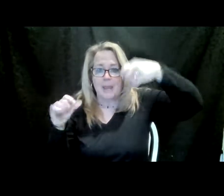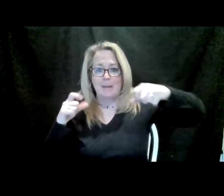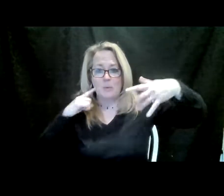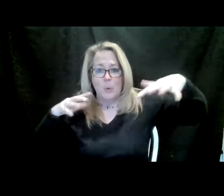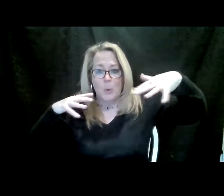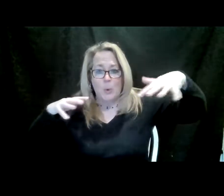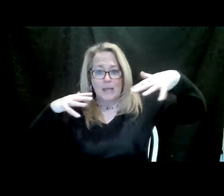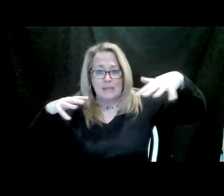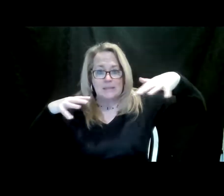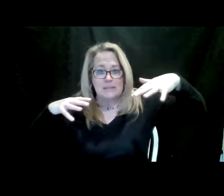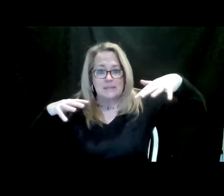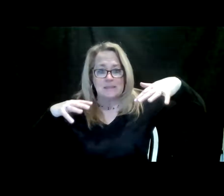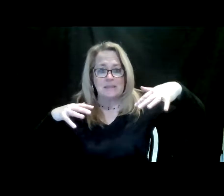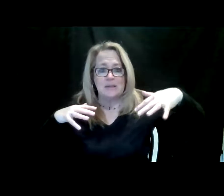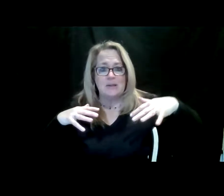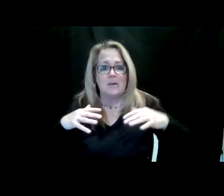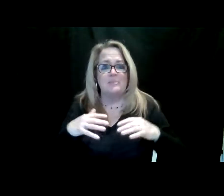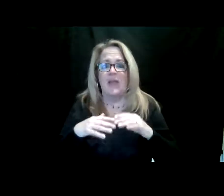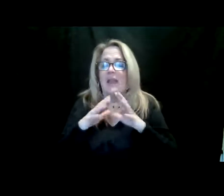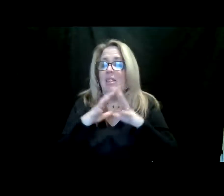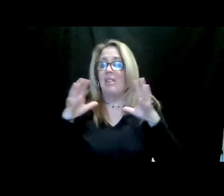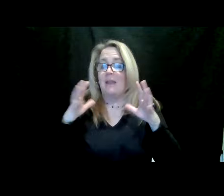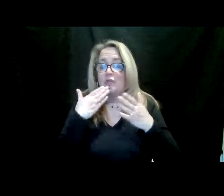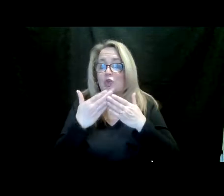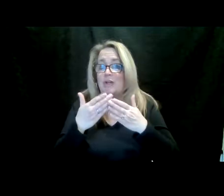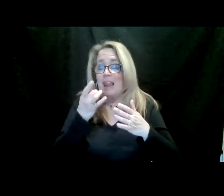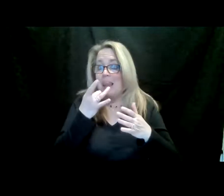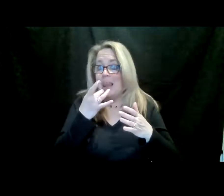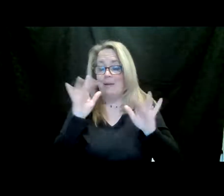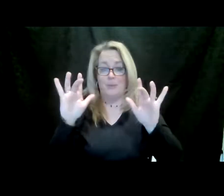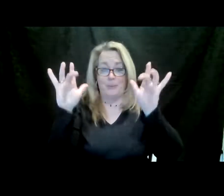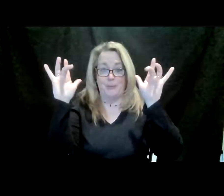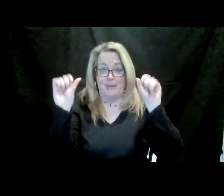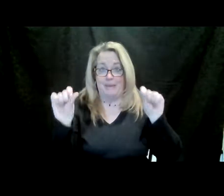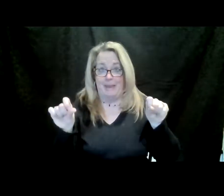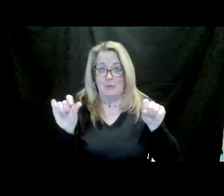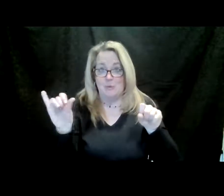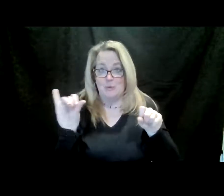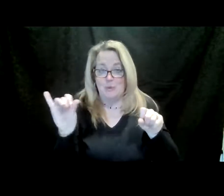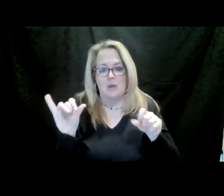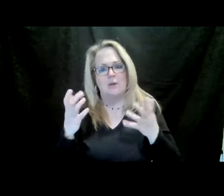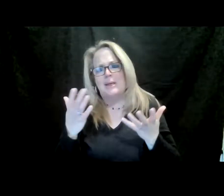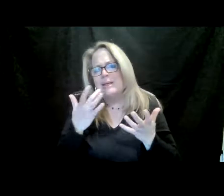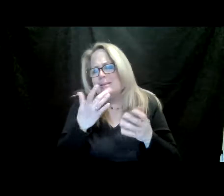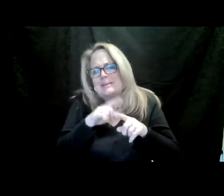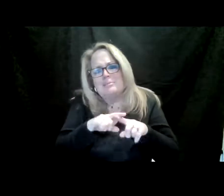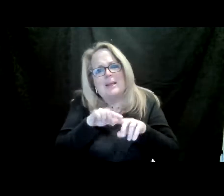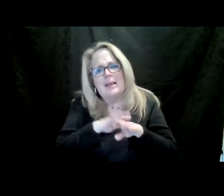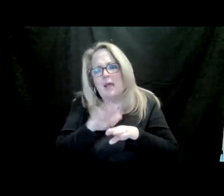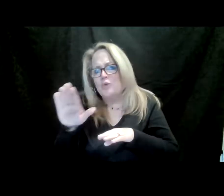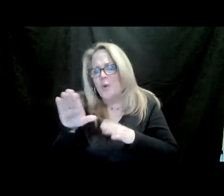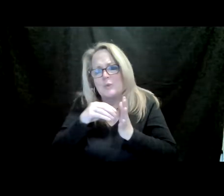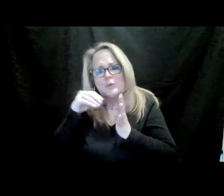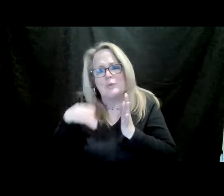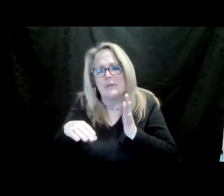they throw a lot of good light. Depending on a child's preference, you could choose to use, they have silver ones, there are